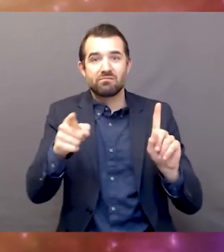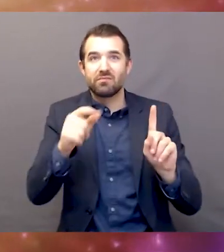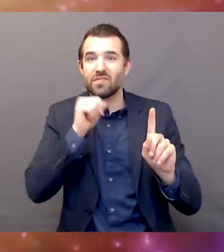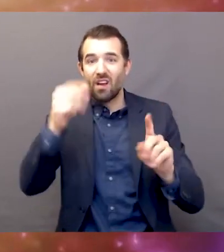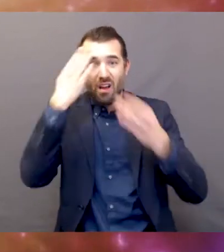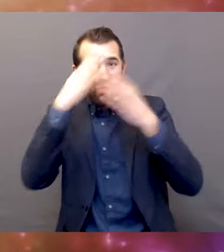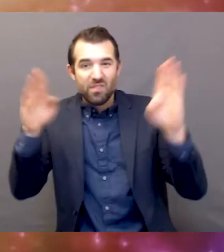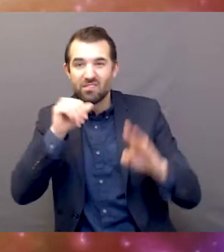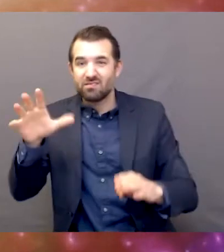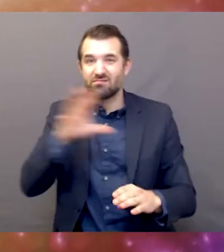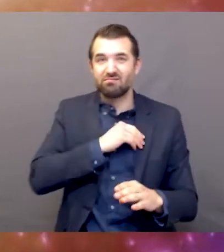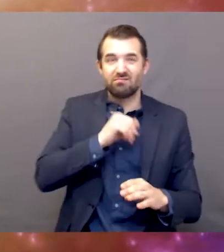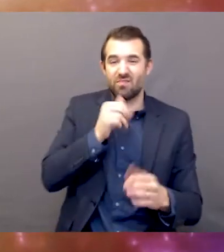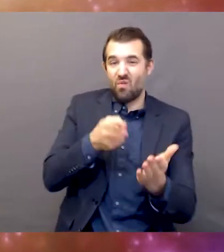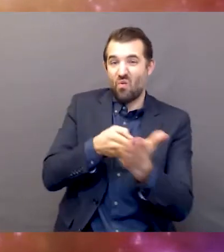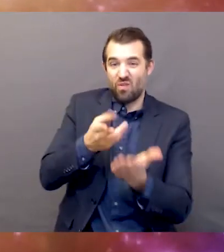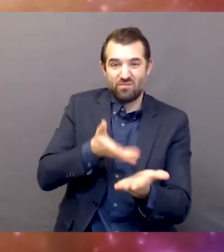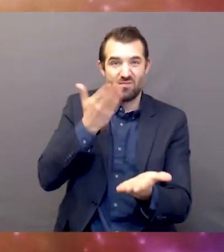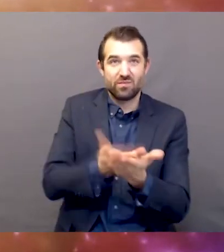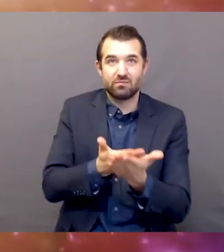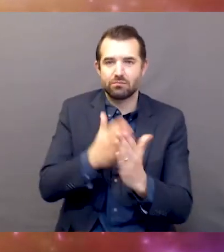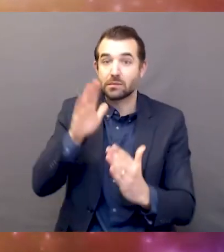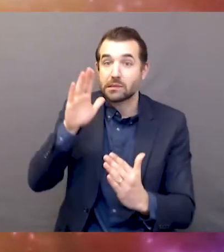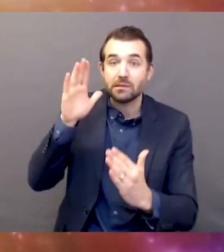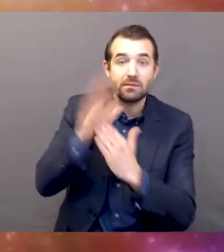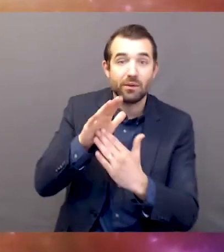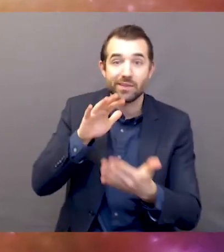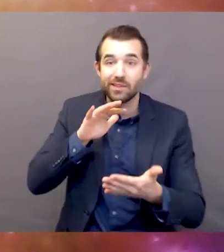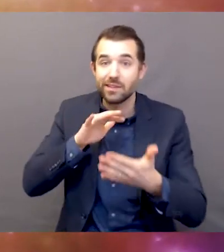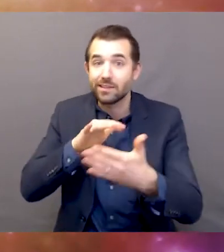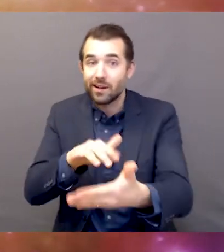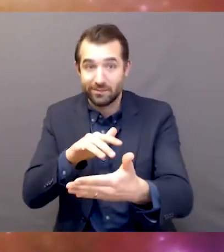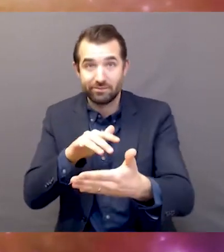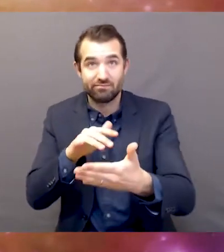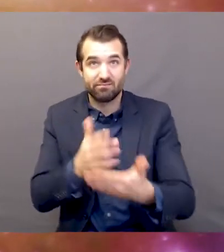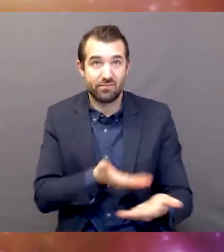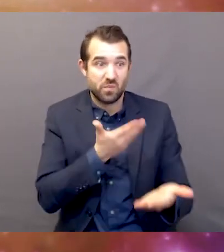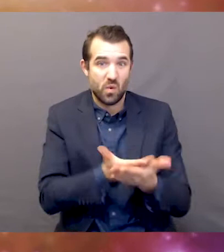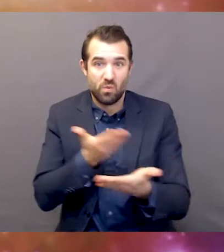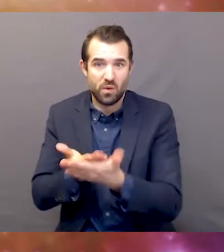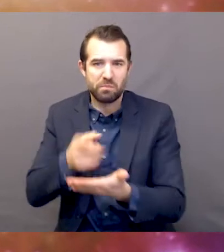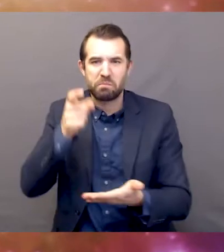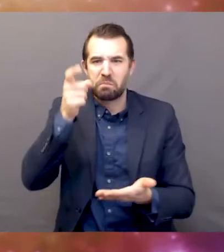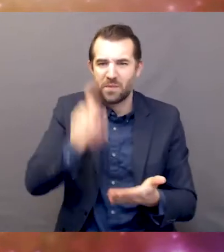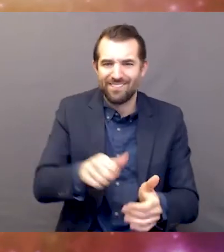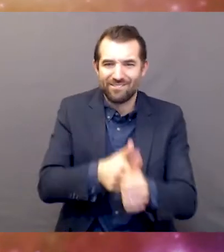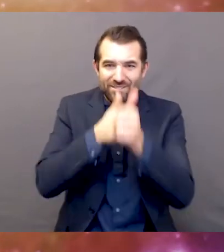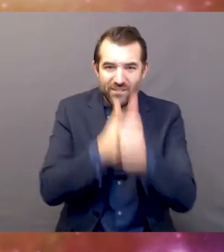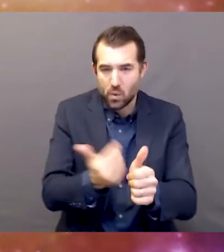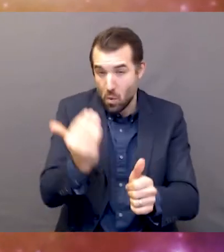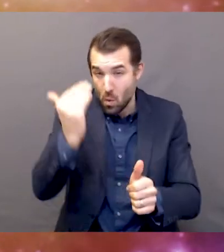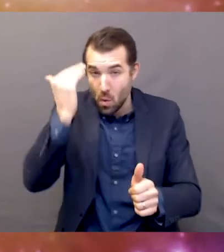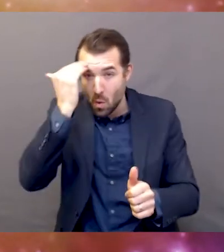truths. Exceptional scholarship reminds us to pursue knowledge diligently wherever it leads.